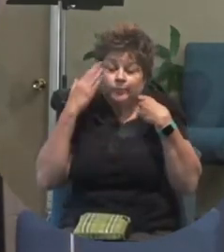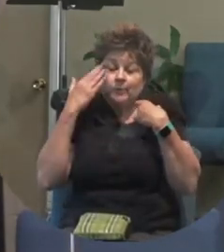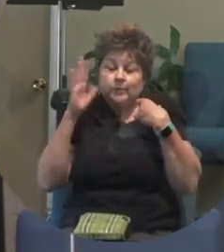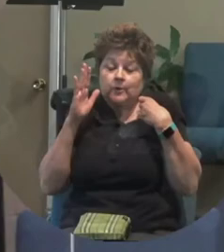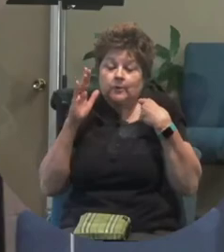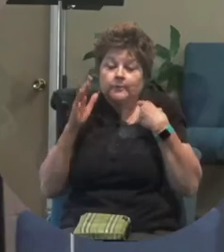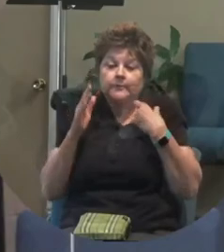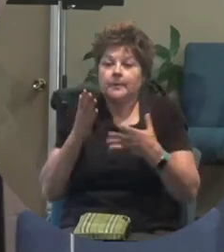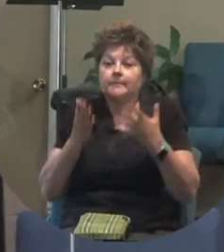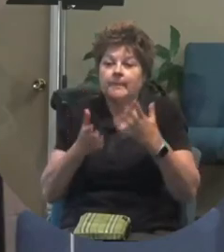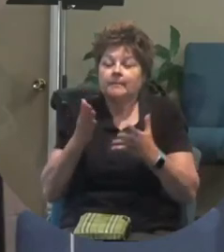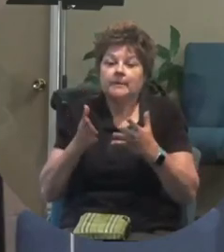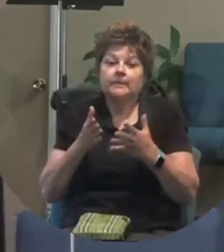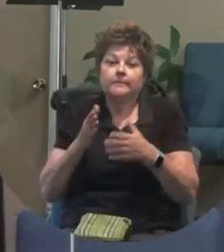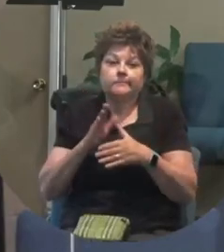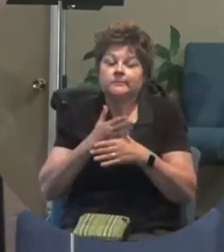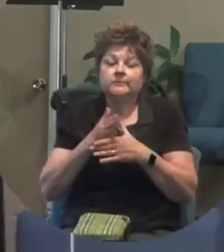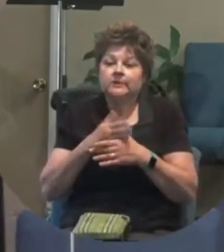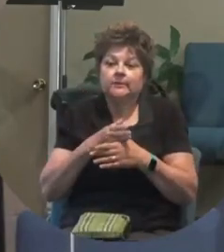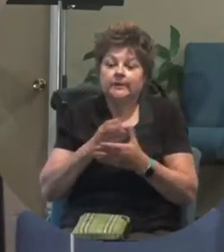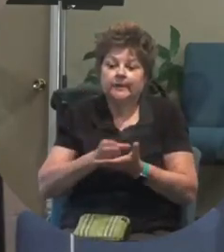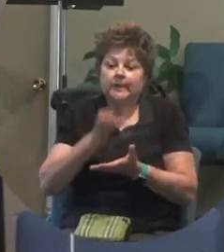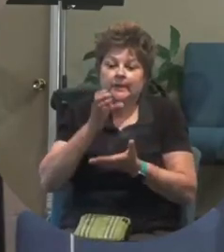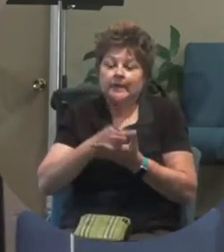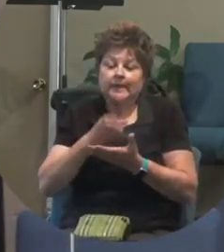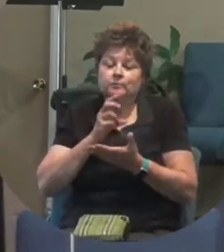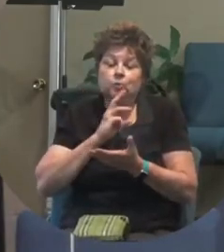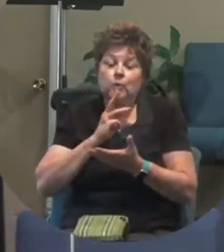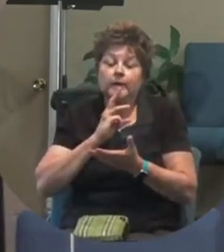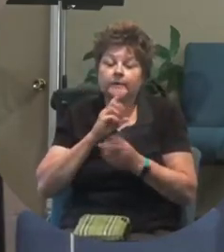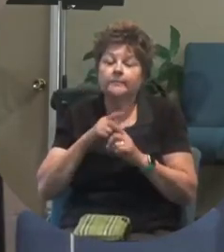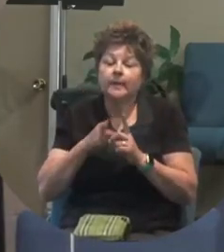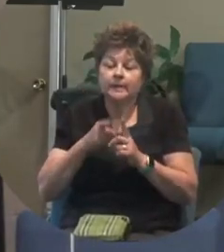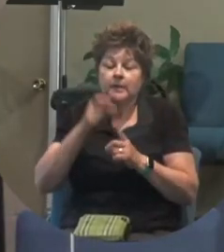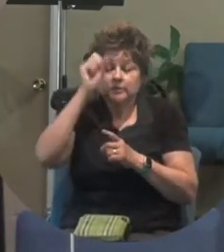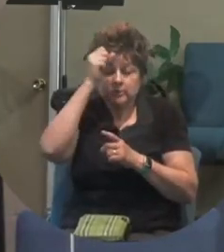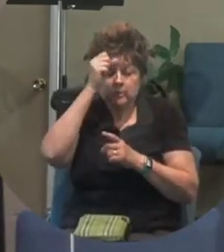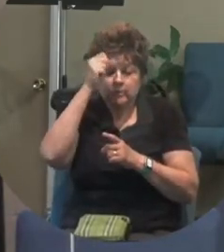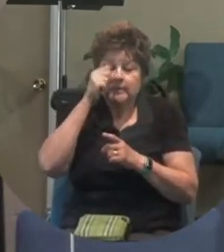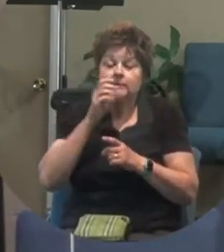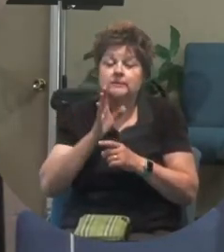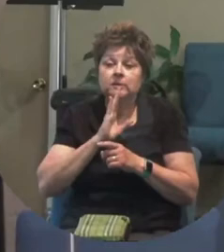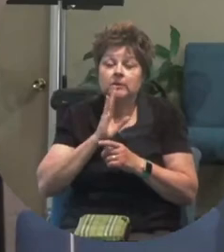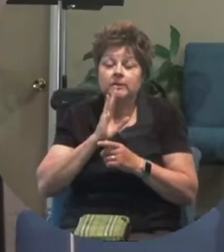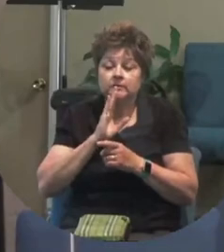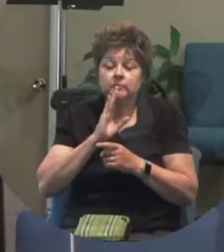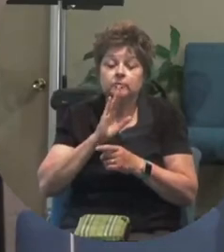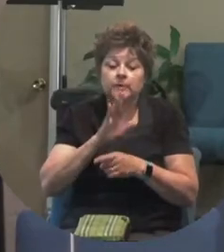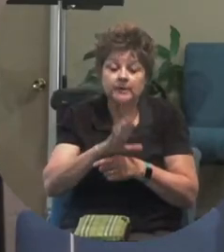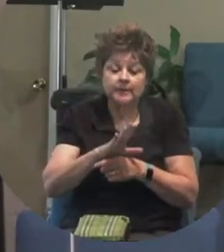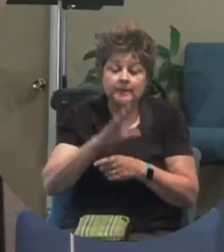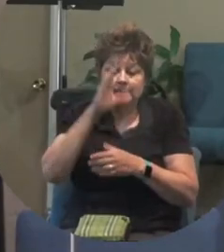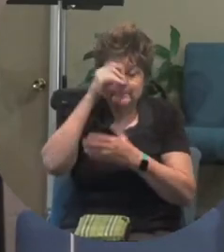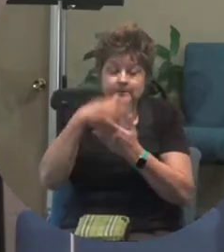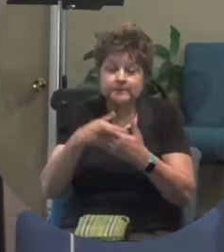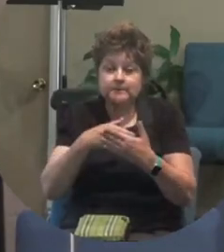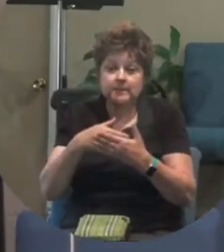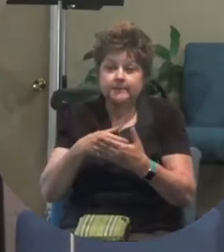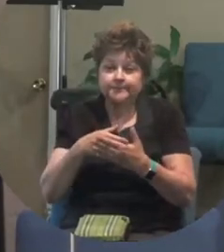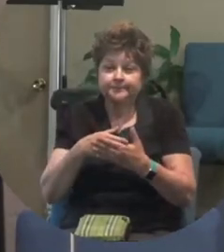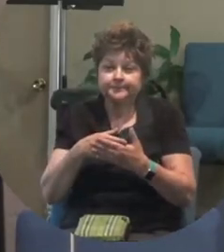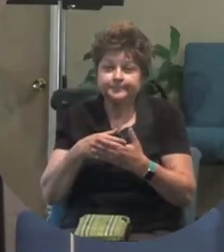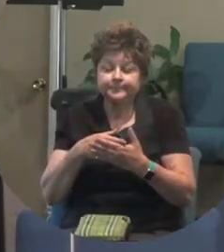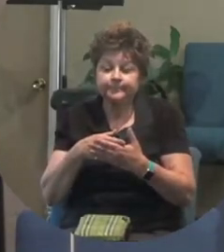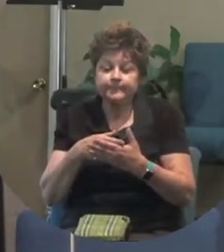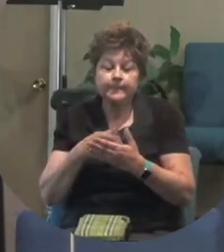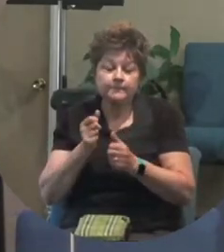might be sharing a glass of water or something. But Solomon is imparting his son, which ultimately would be anyone who reads,